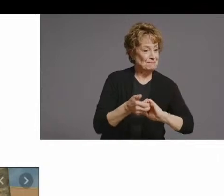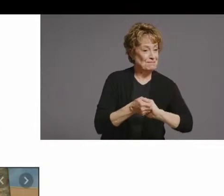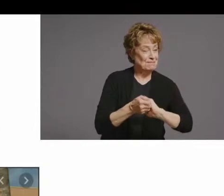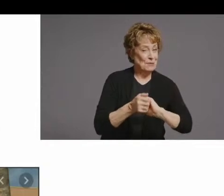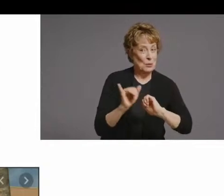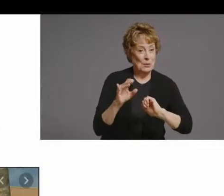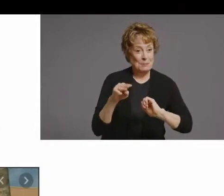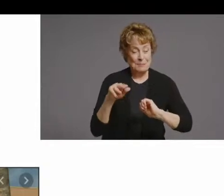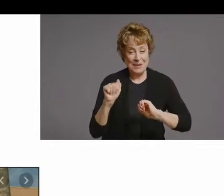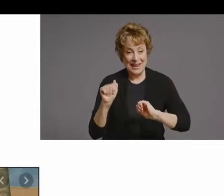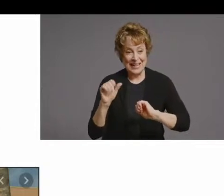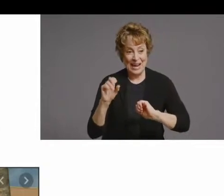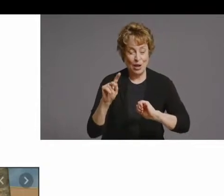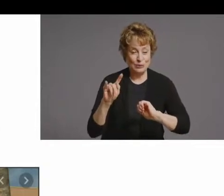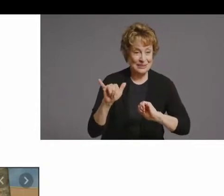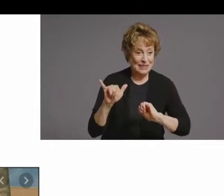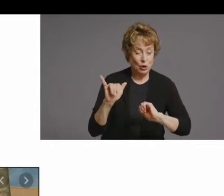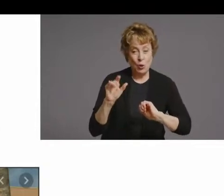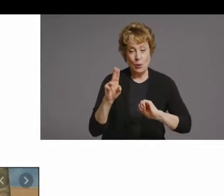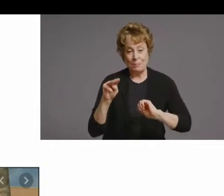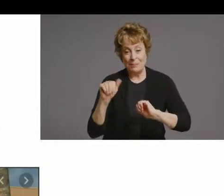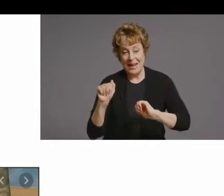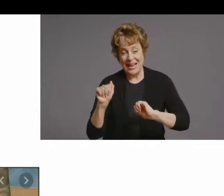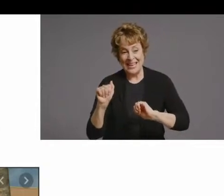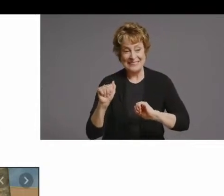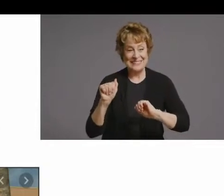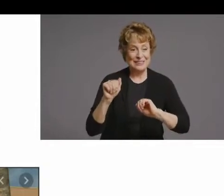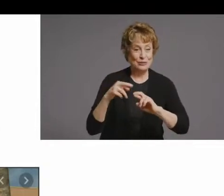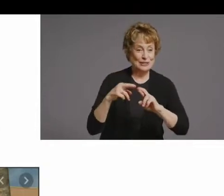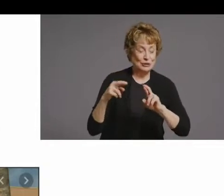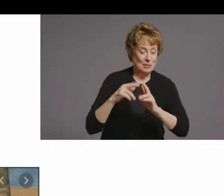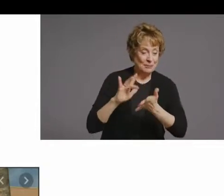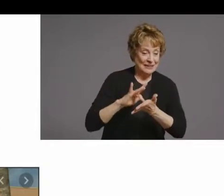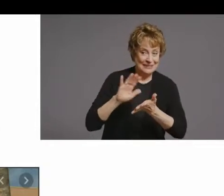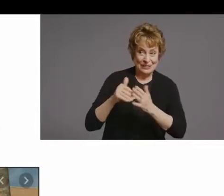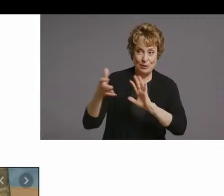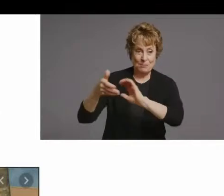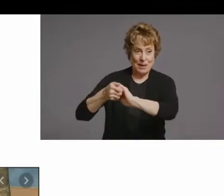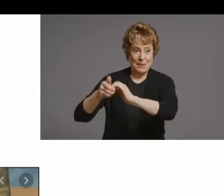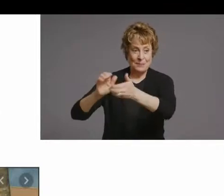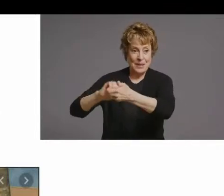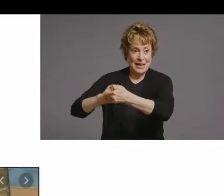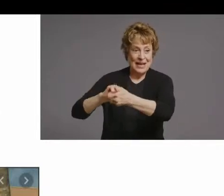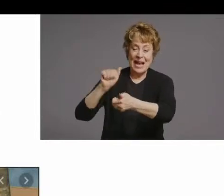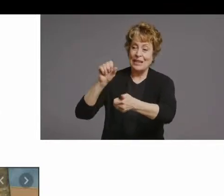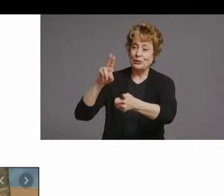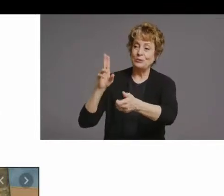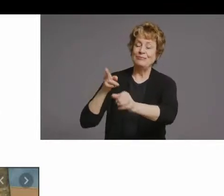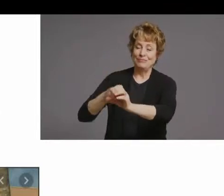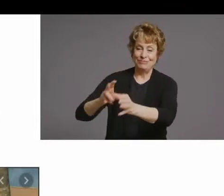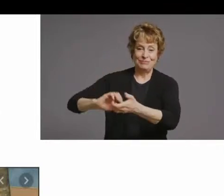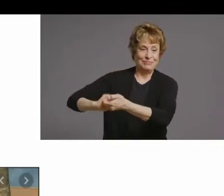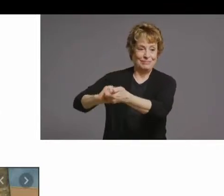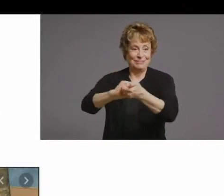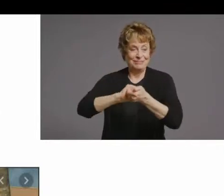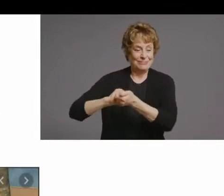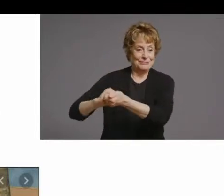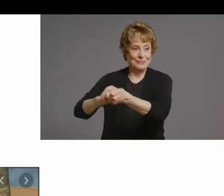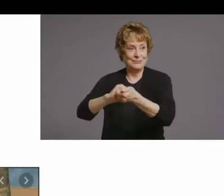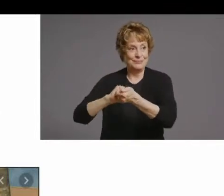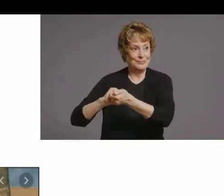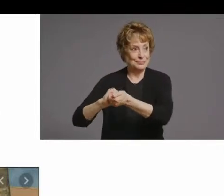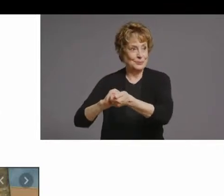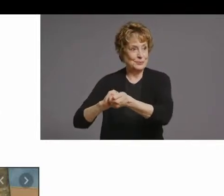Yuma, Yuma Regional Medical Center, and Arizona State University. On this site, this is another one that has had open